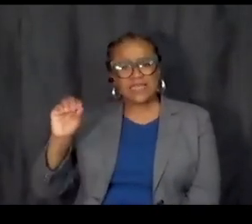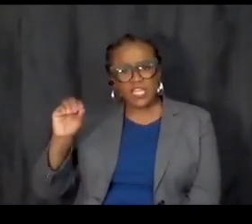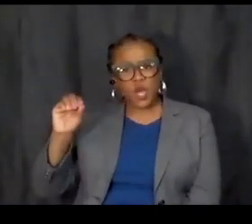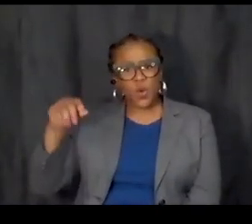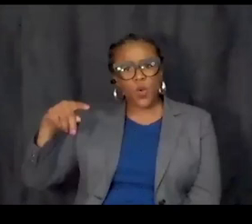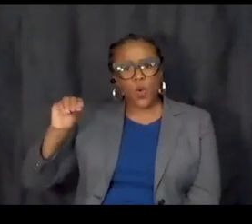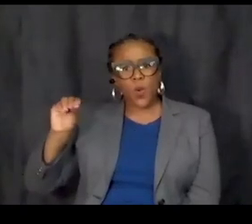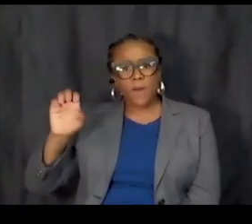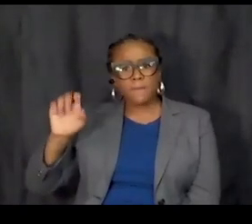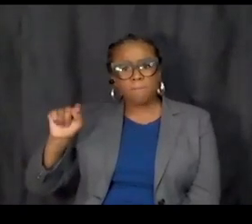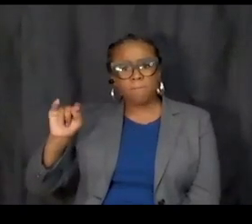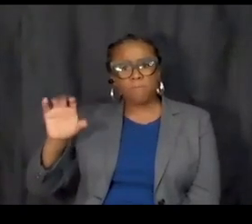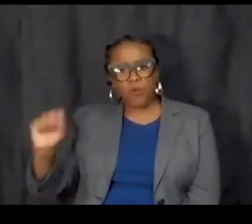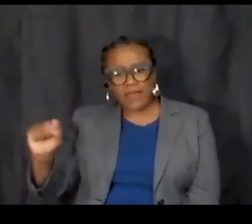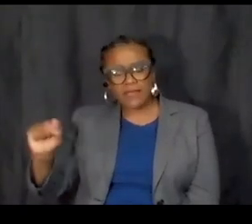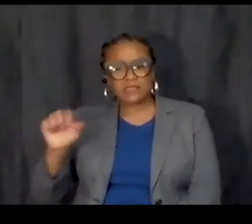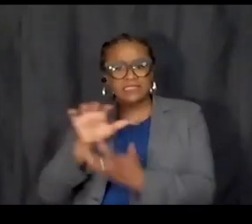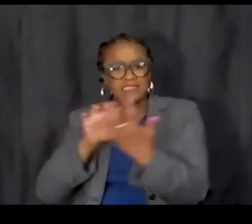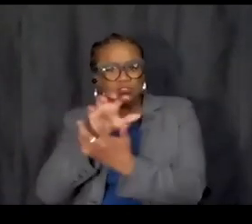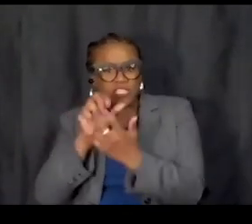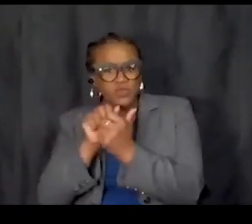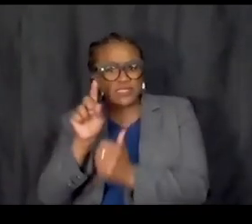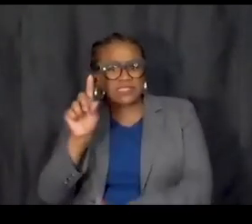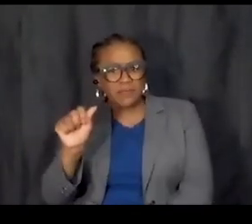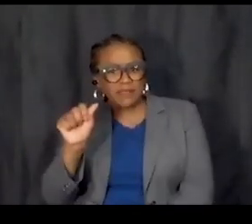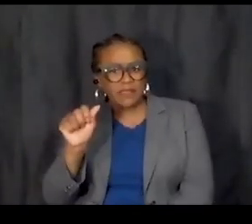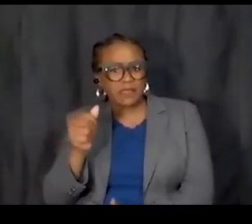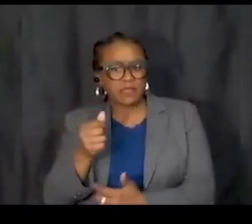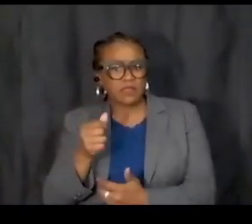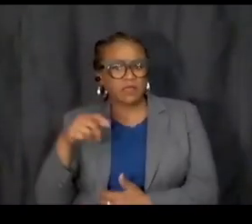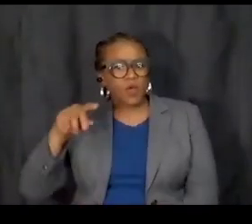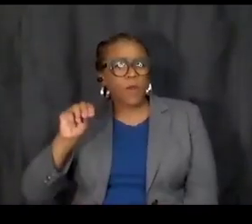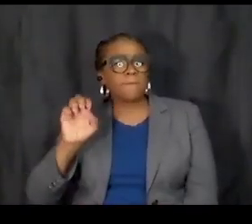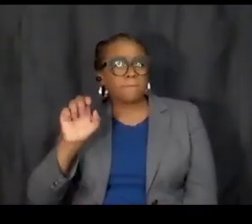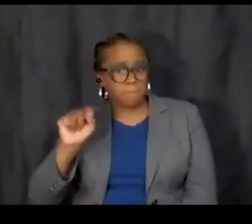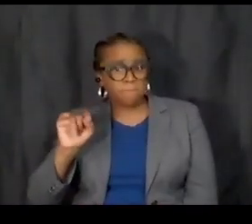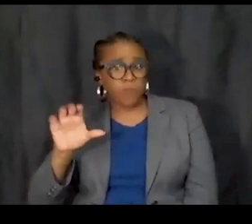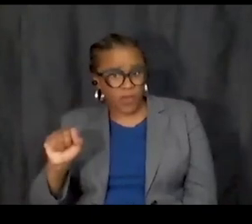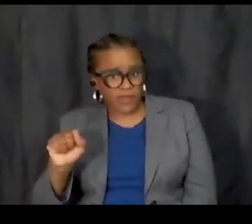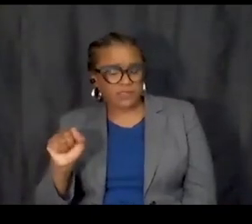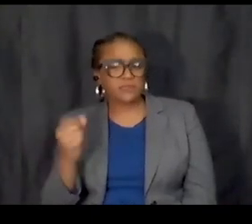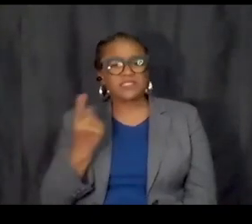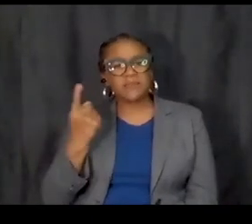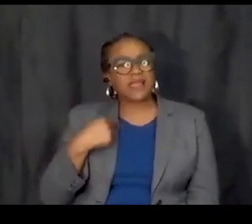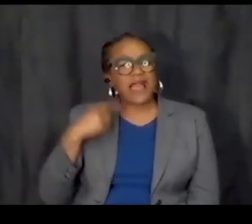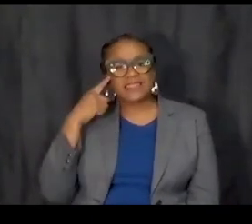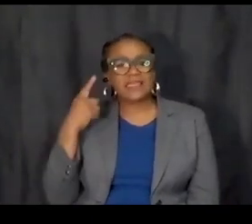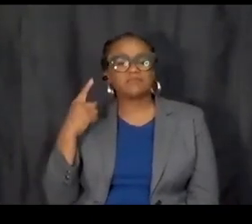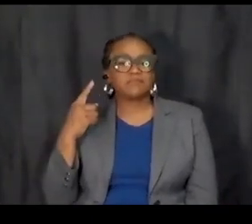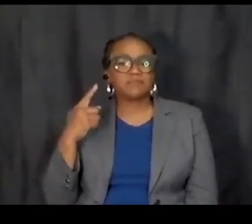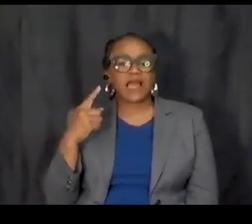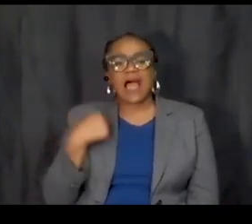disability poetics. Something I think about a lot, being a country mouse in the city, you know, so to